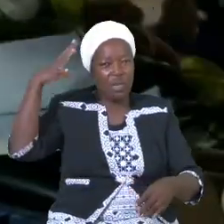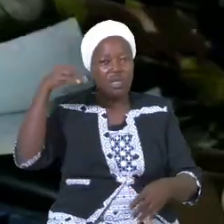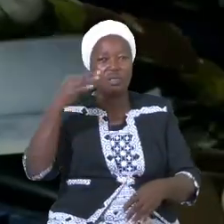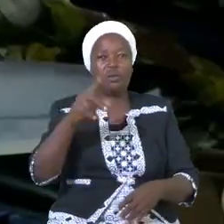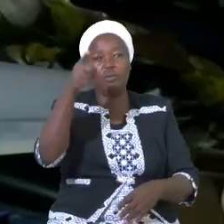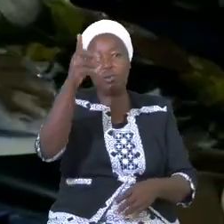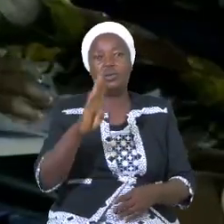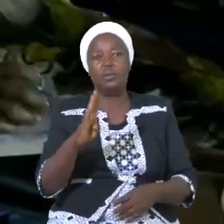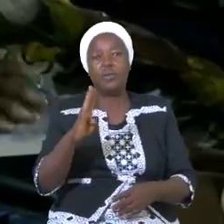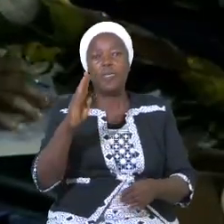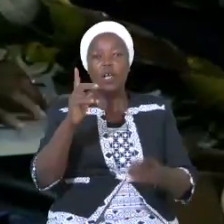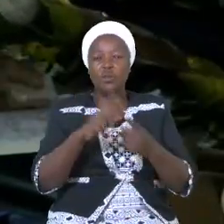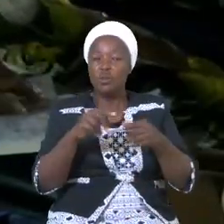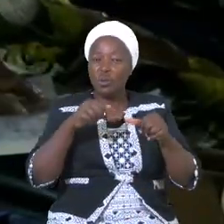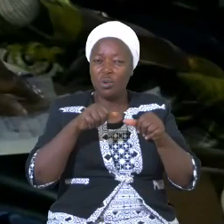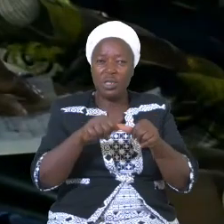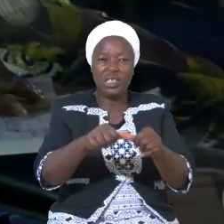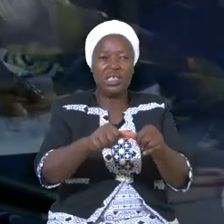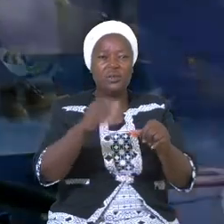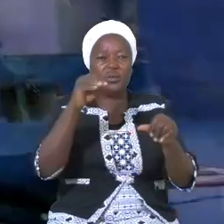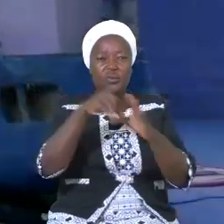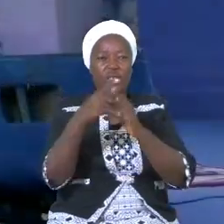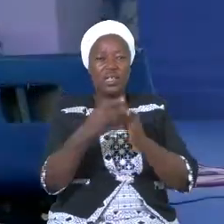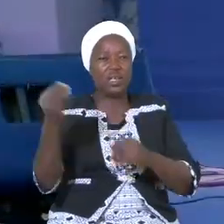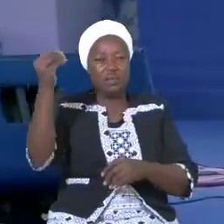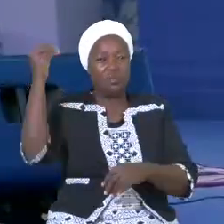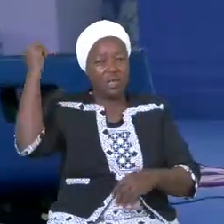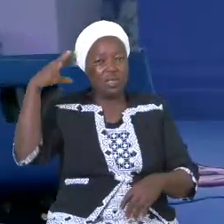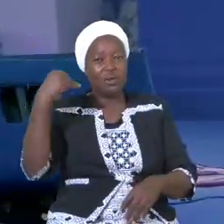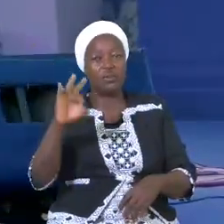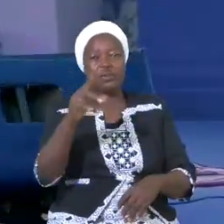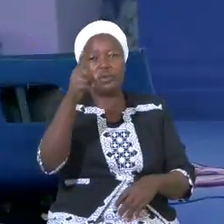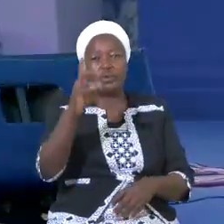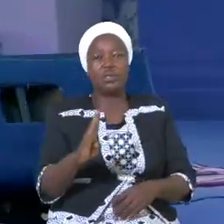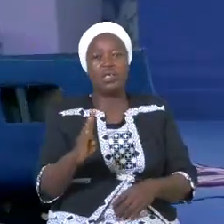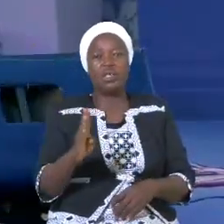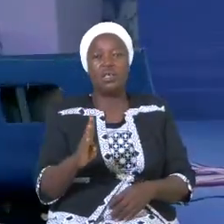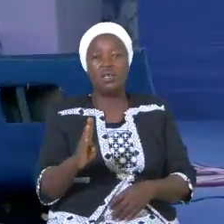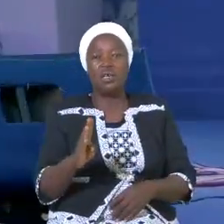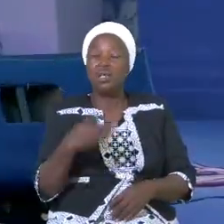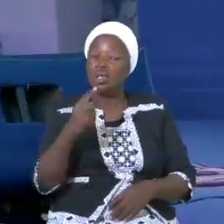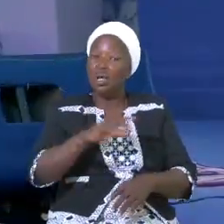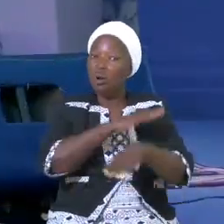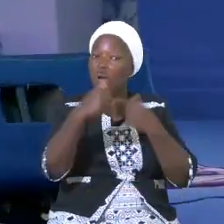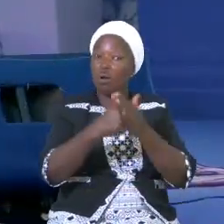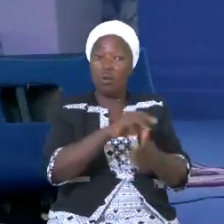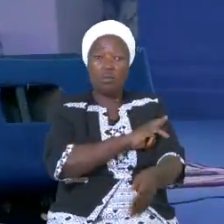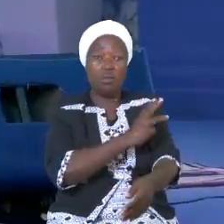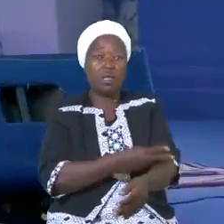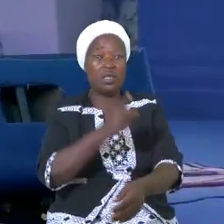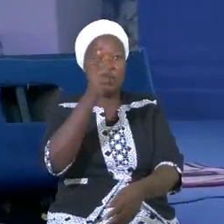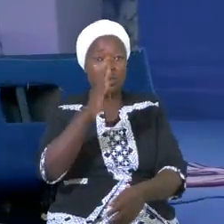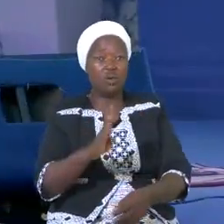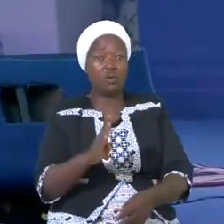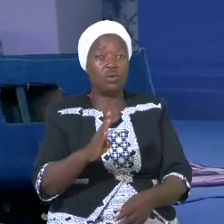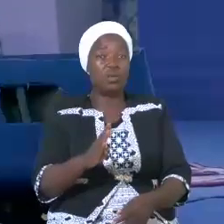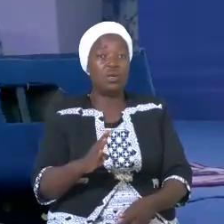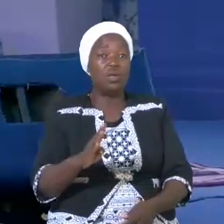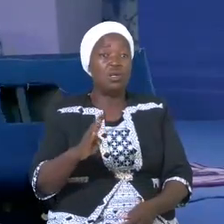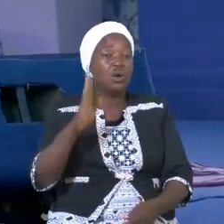to continue in the grace of god the almighty god will not force